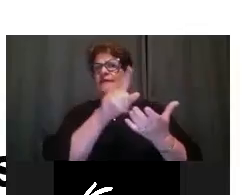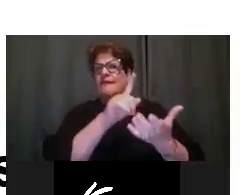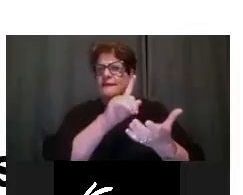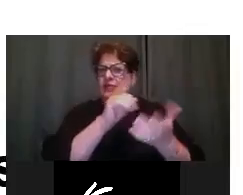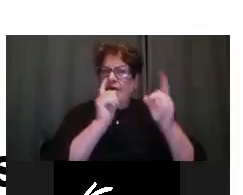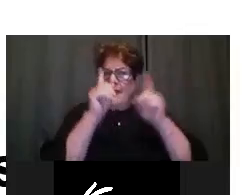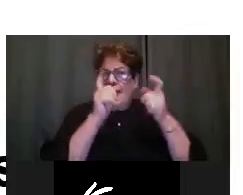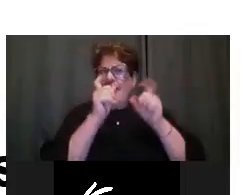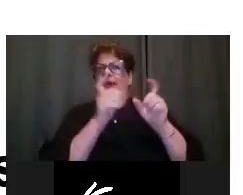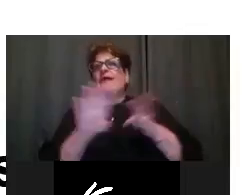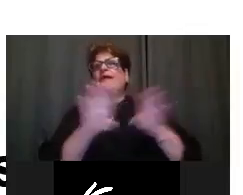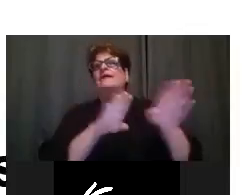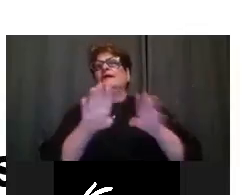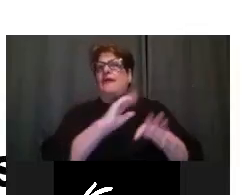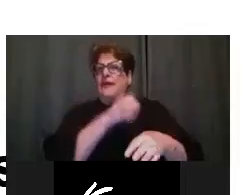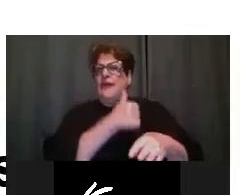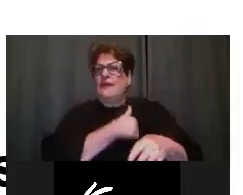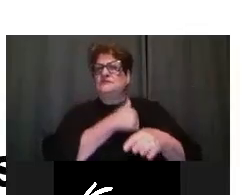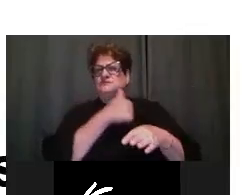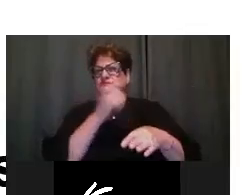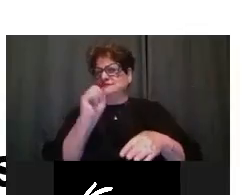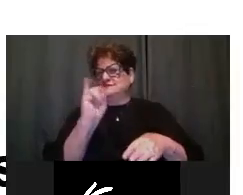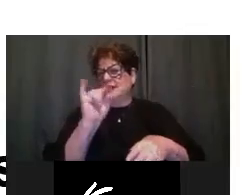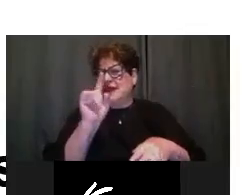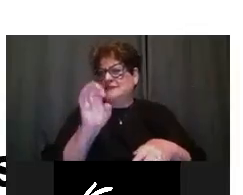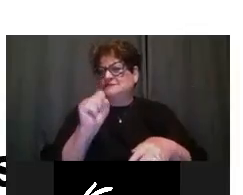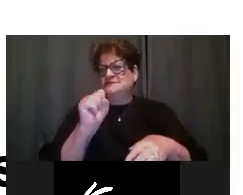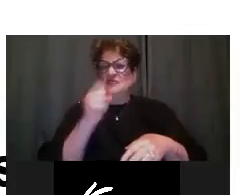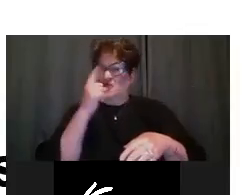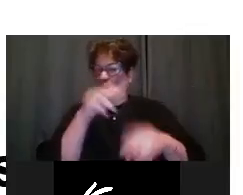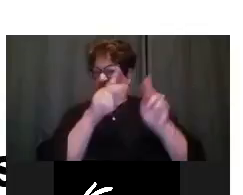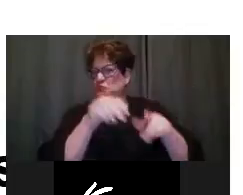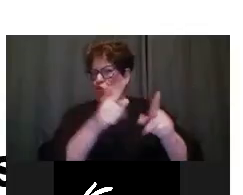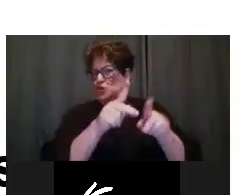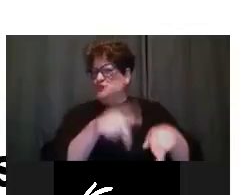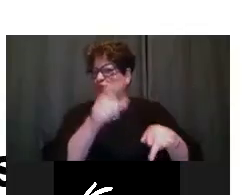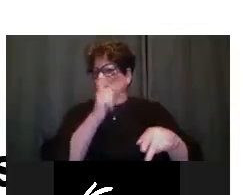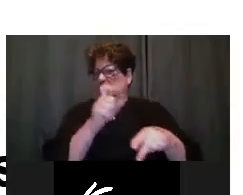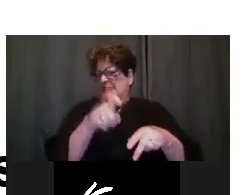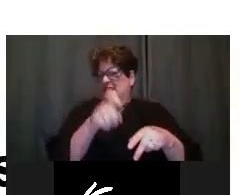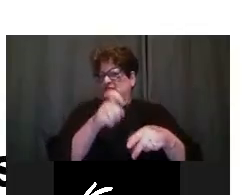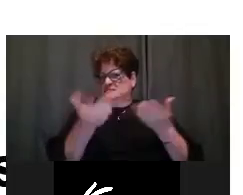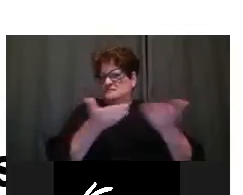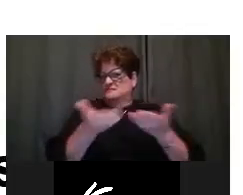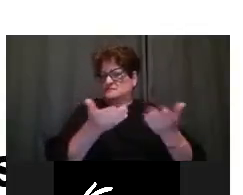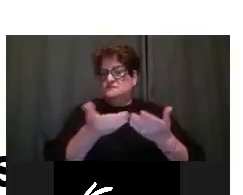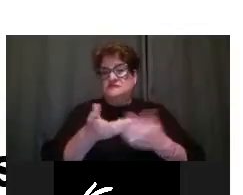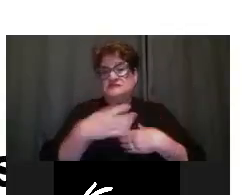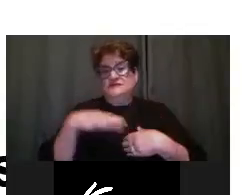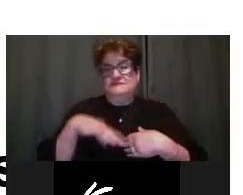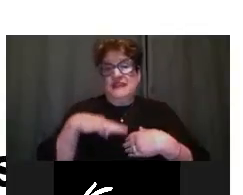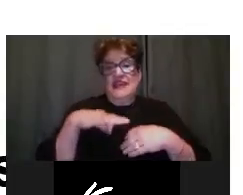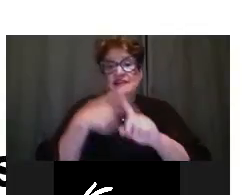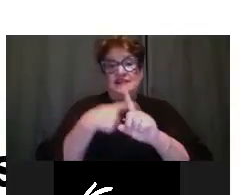discussed earlier, of the person receiving the services. And really the benefits of this is just the positive outcomes